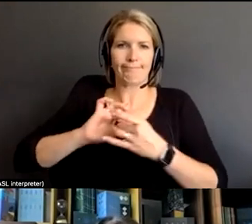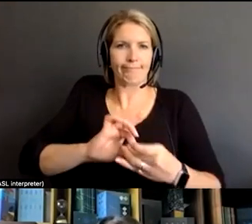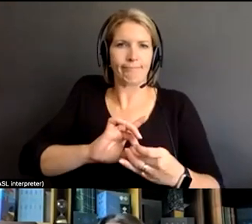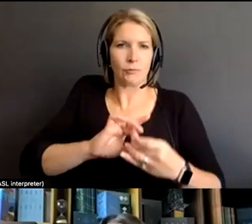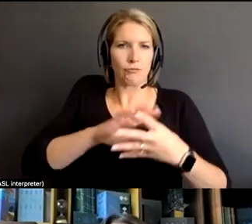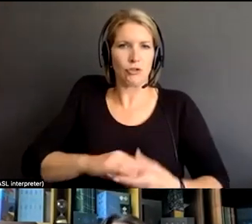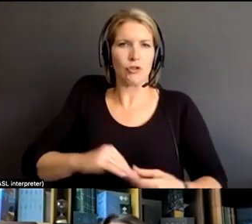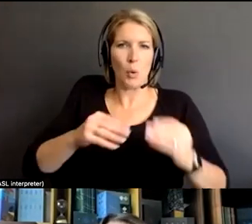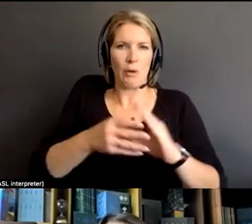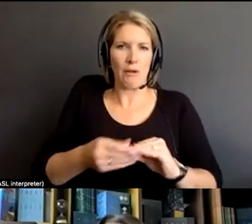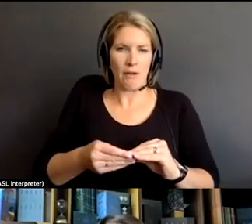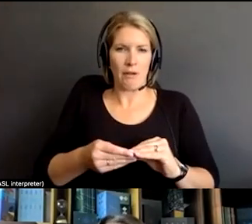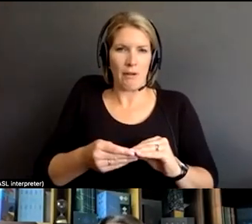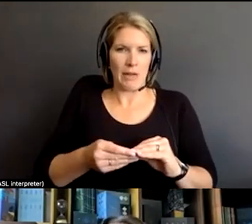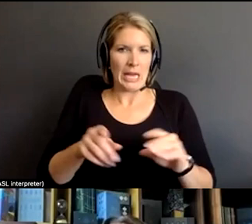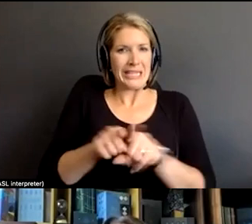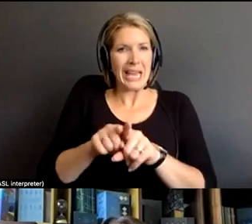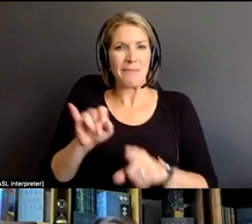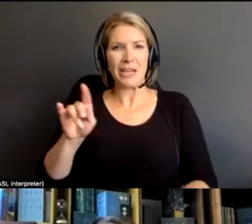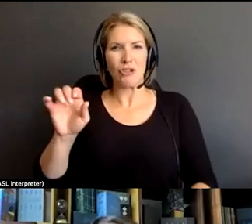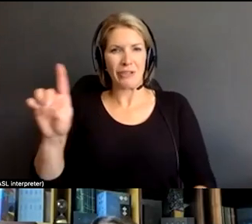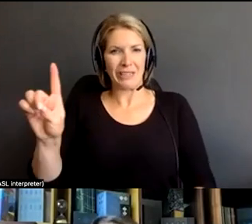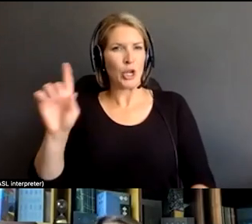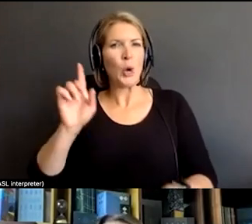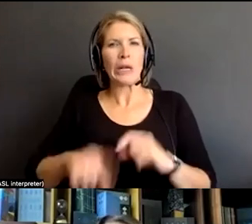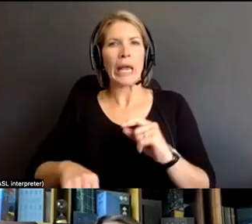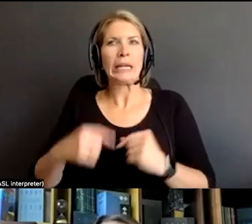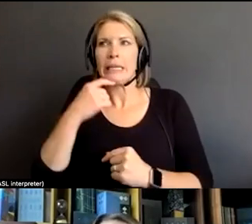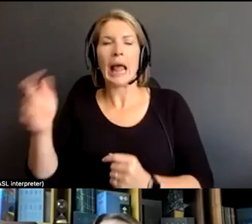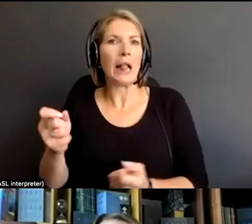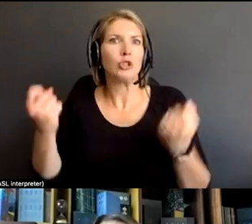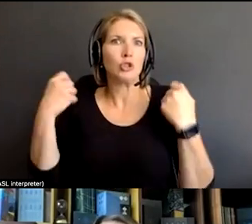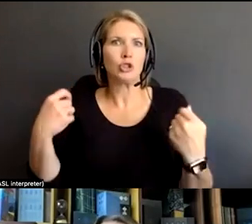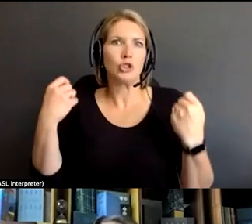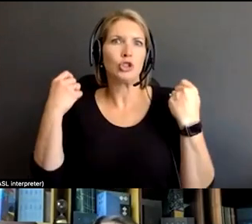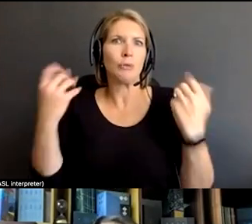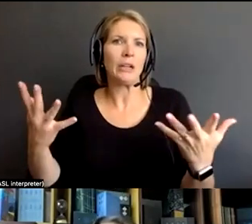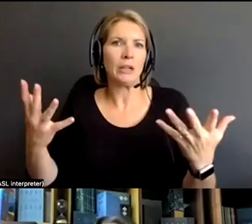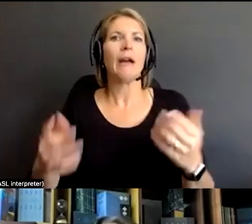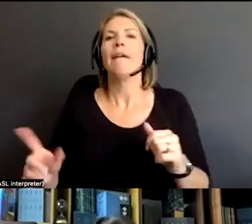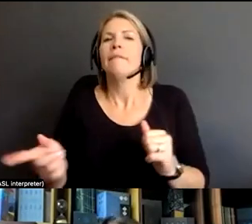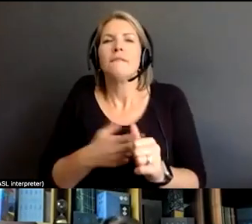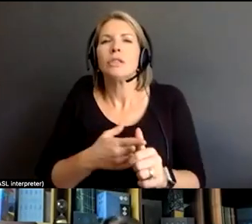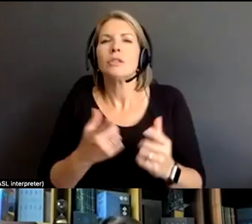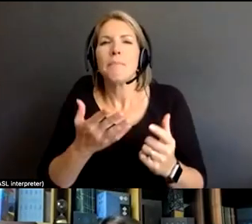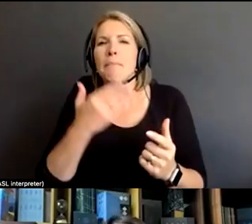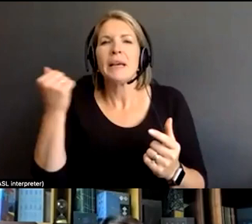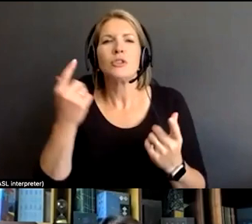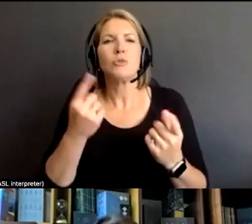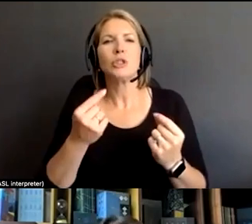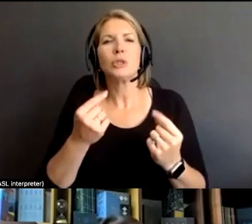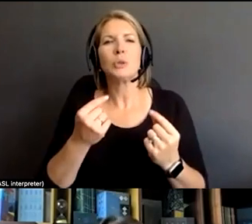much. And really the only way to get there is through a really close reading of the material and trying to find that little nugget